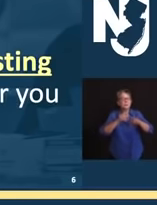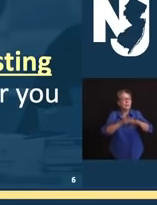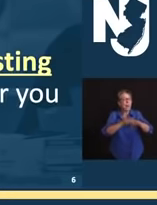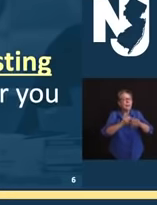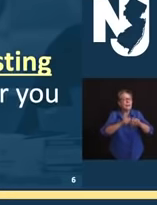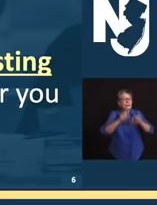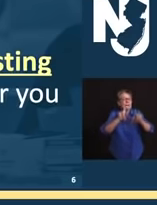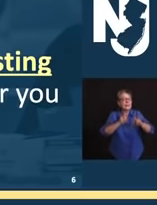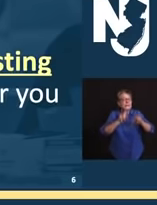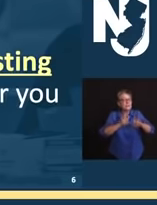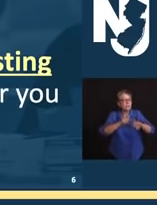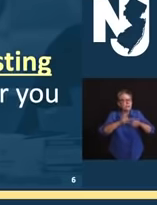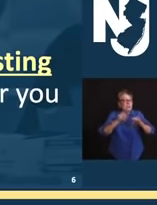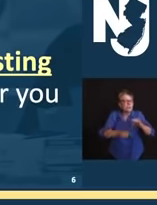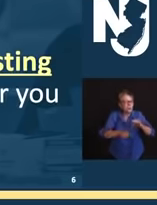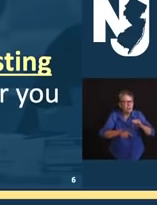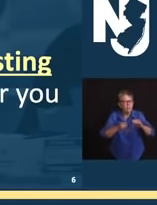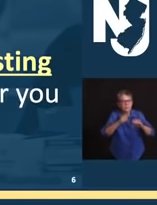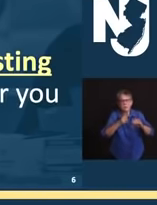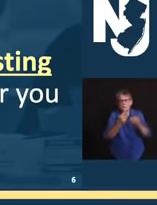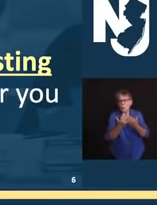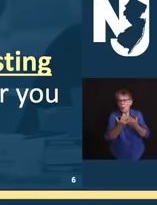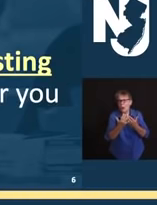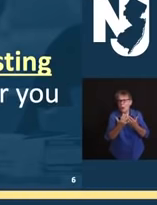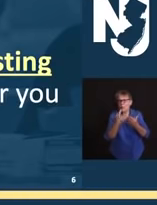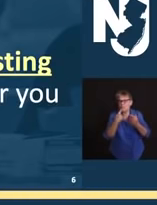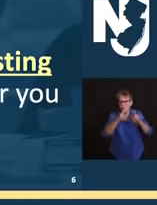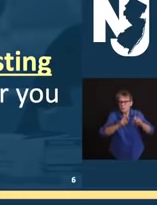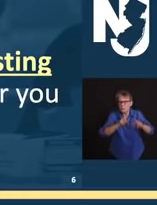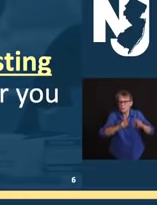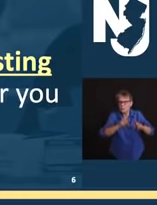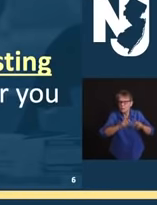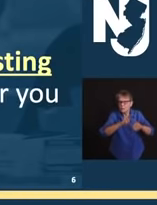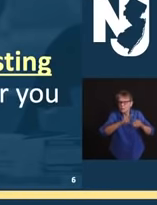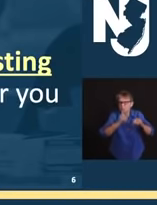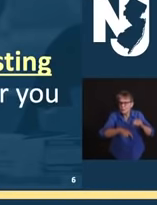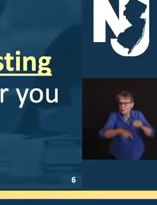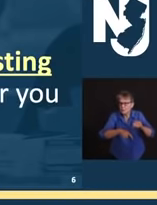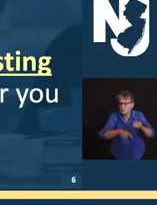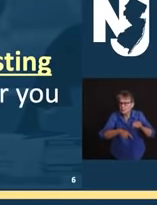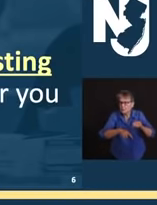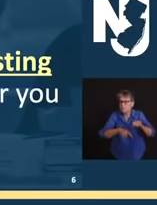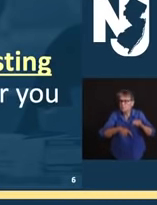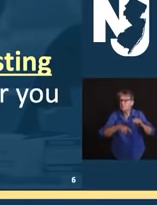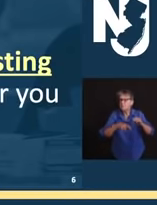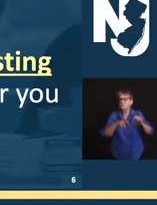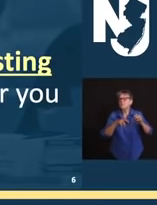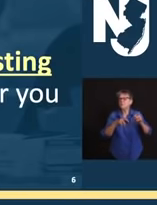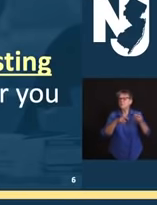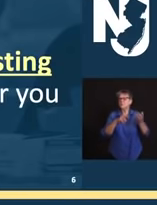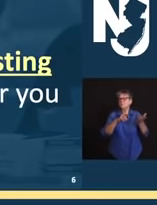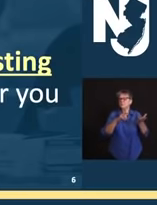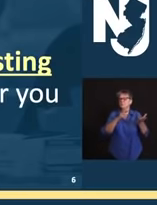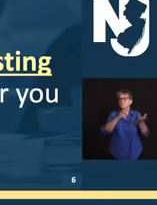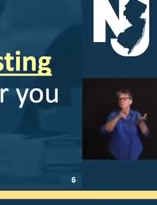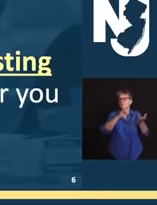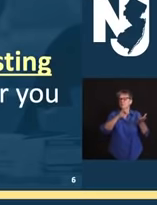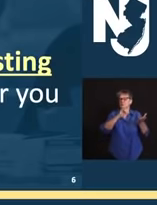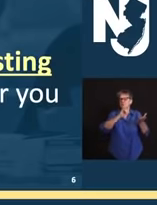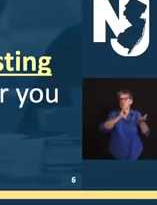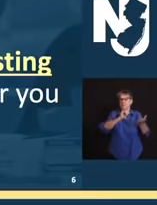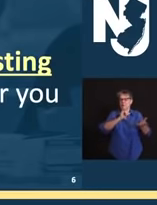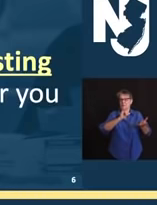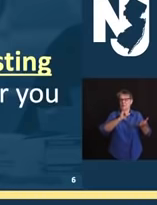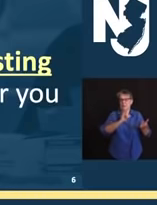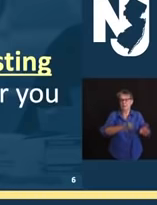But it's important to say that there are still approximately 245 locations across our state where you can get tested.